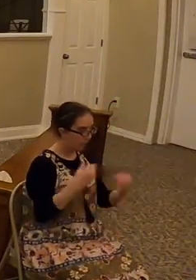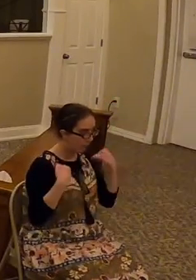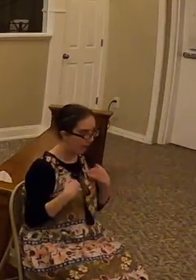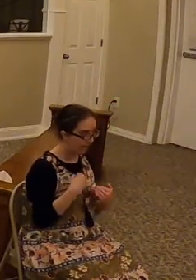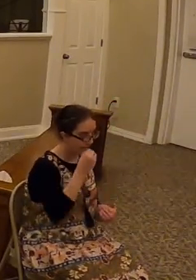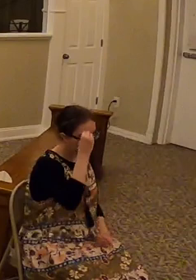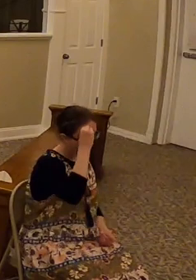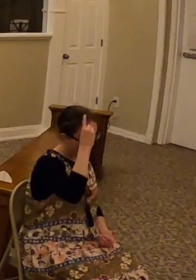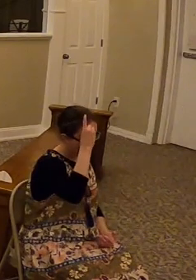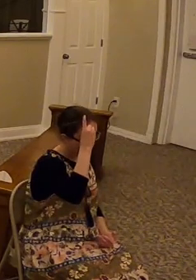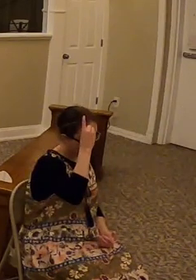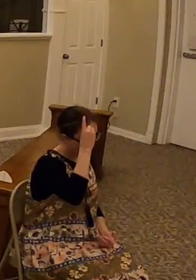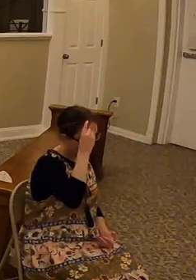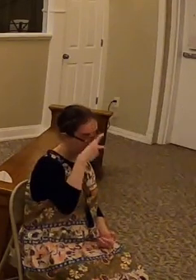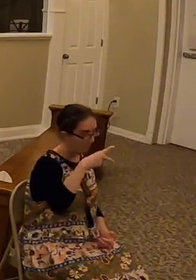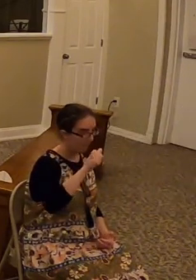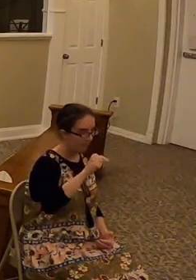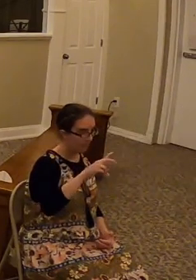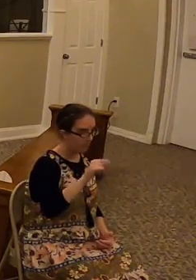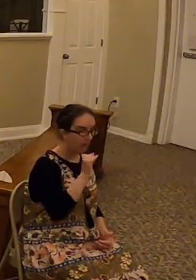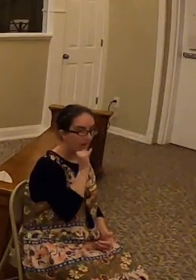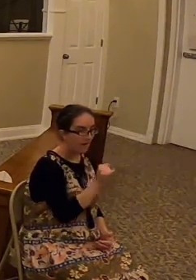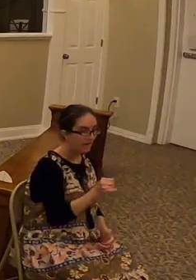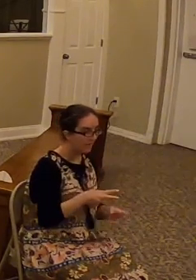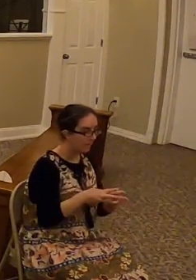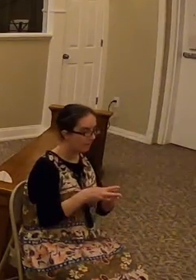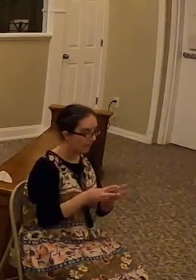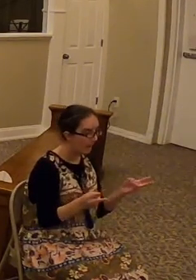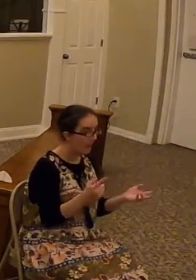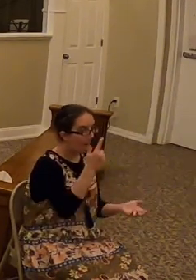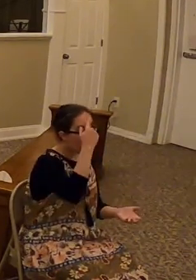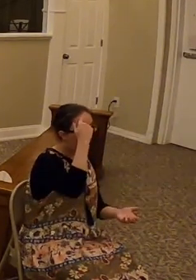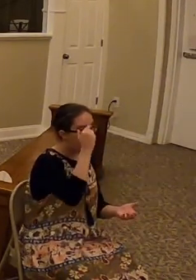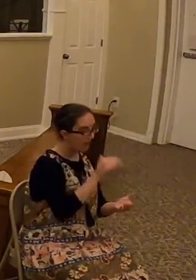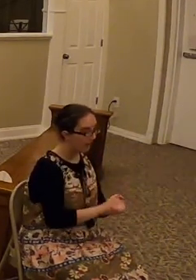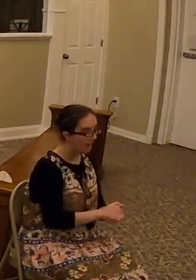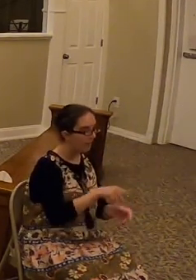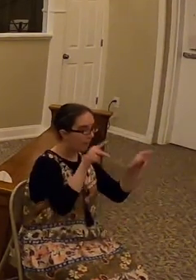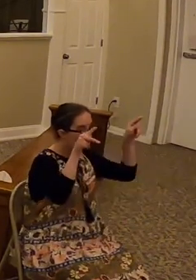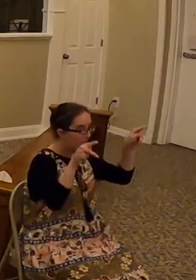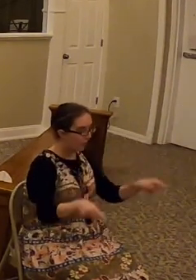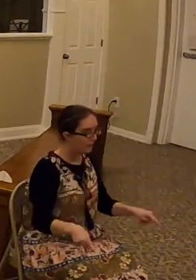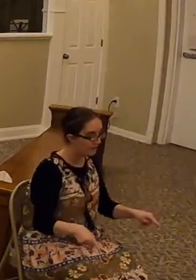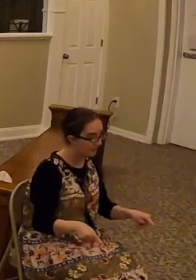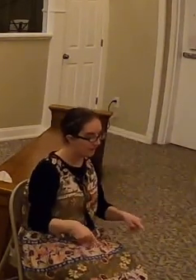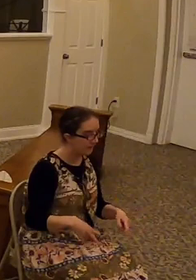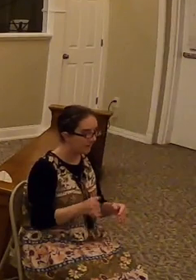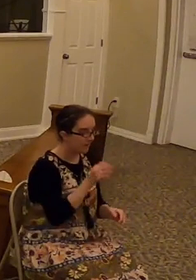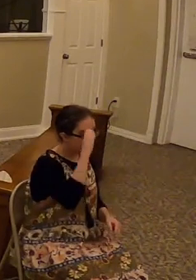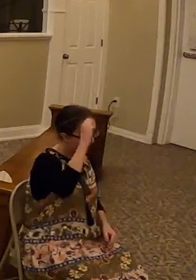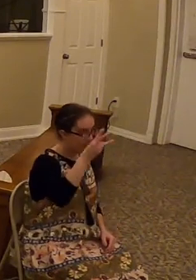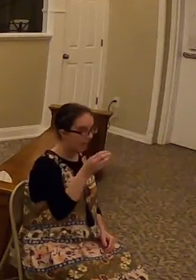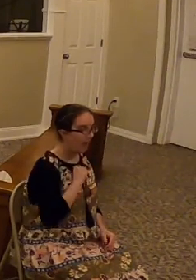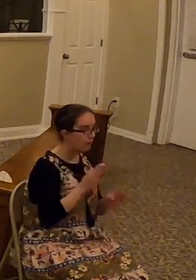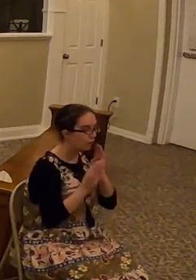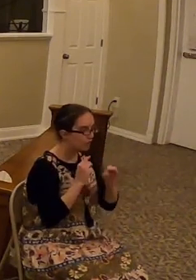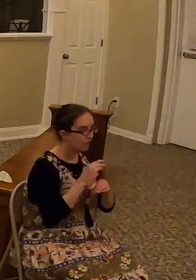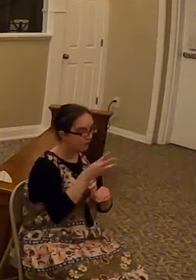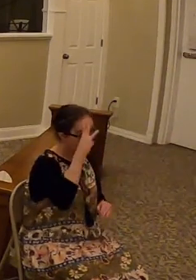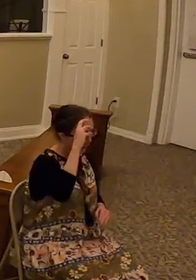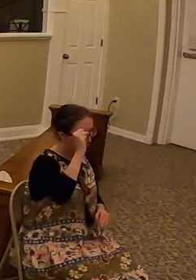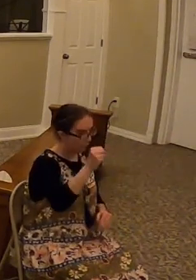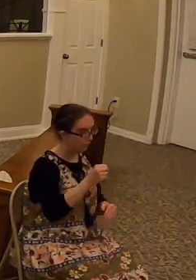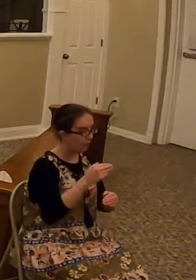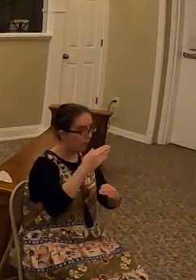got to understand, Paul is a very religious person. He was, I'm talking about, he